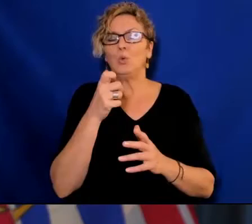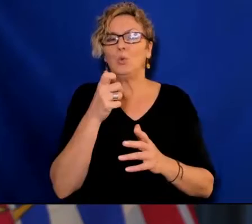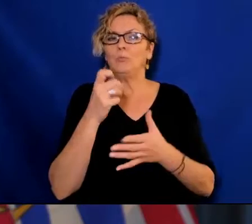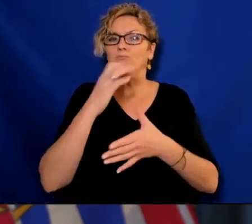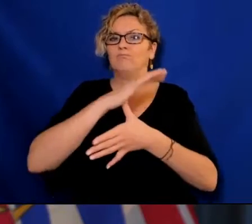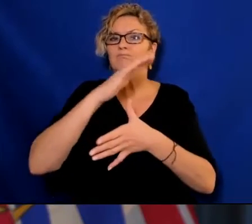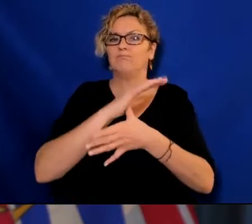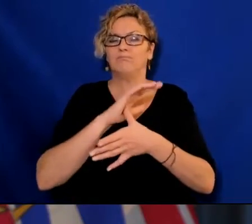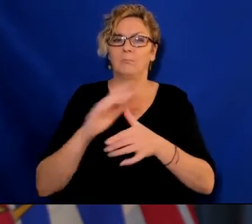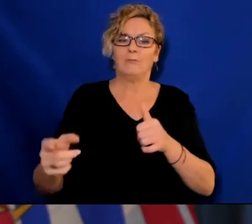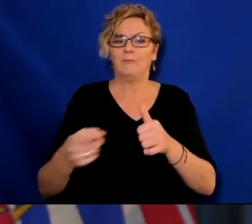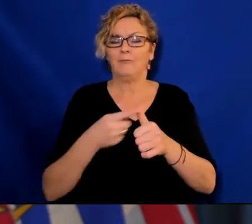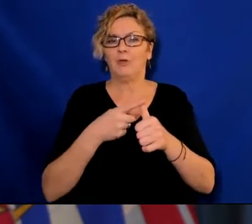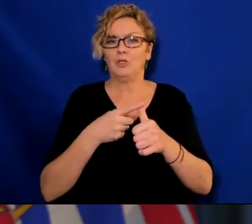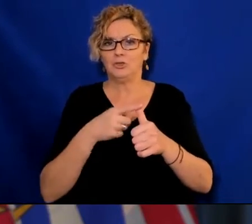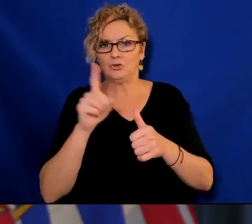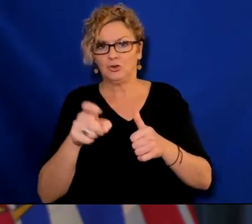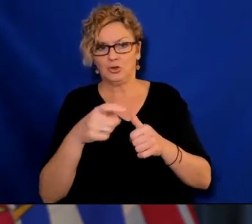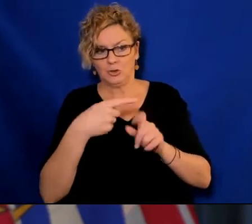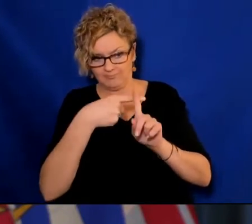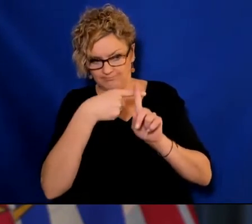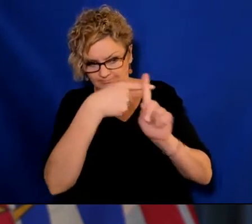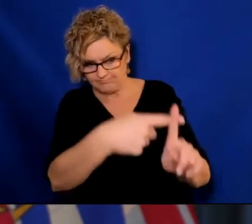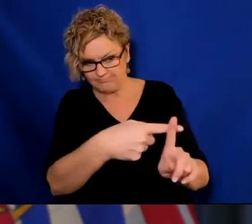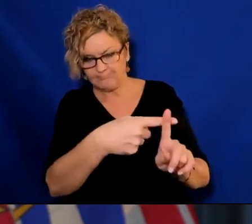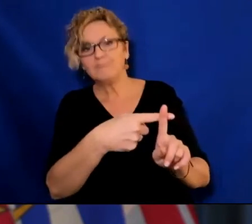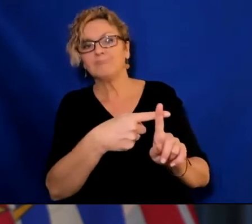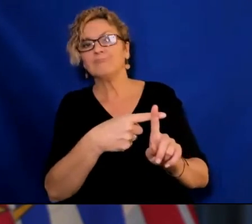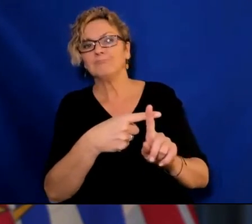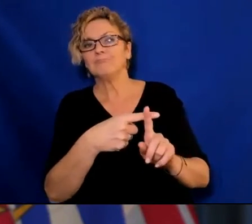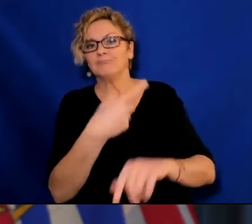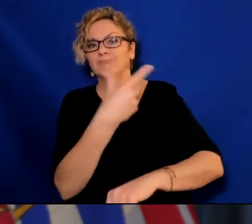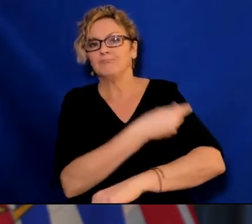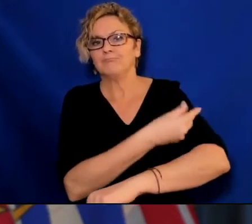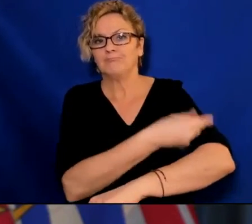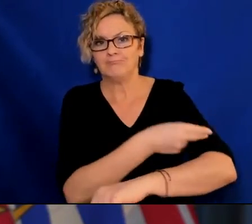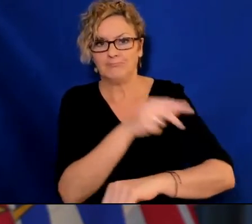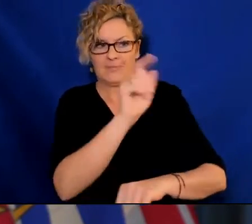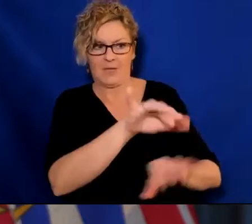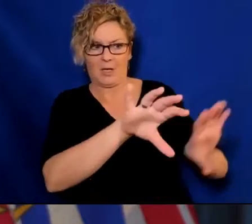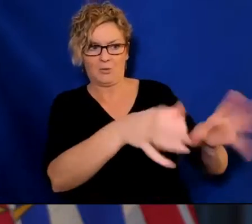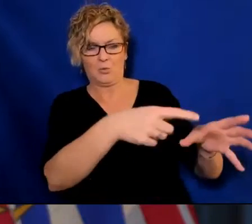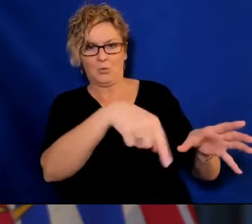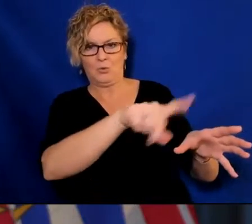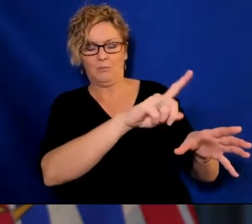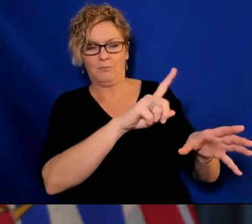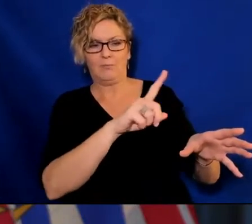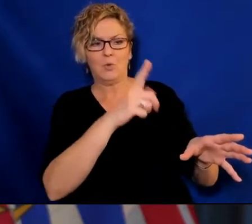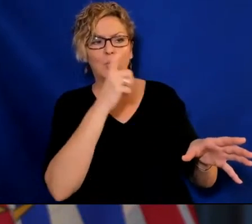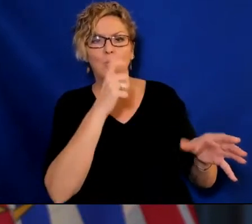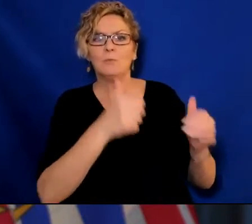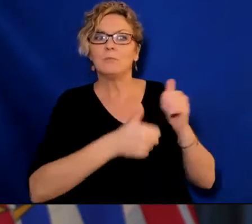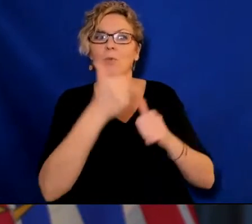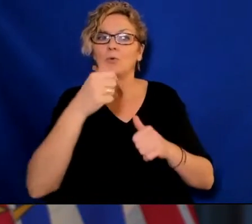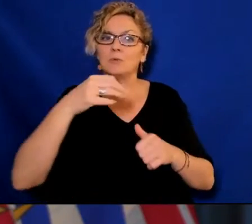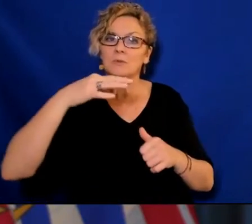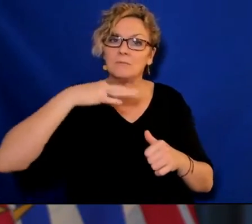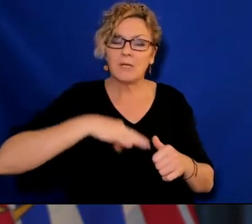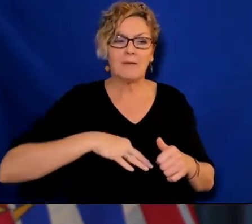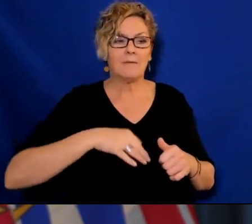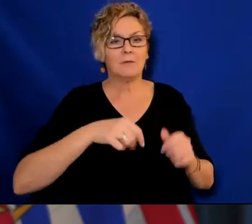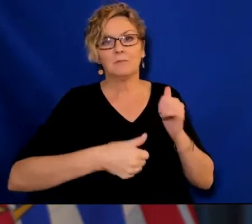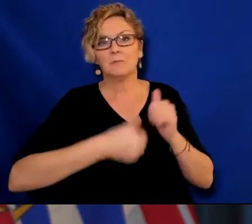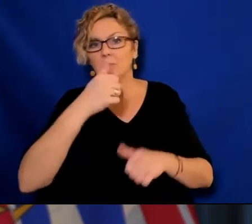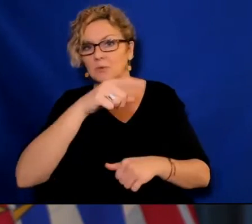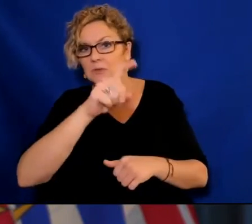who will benefit most from vaccine. And that was released last week by the National Advisory Committee